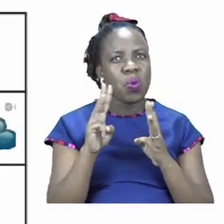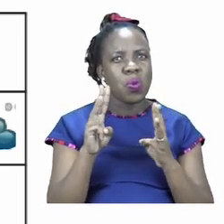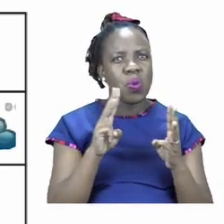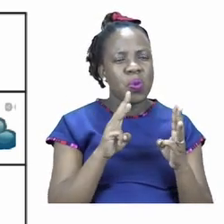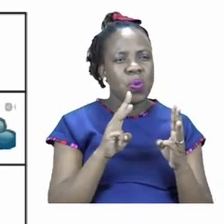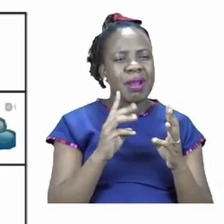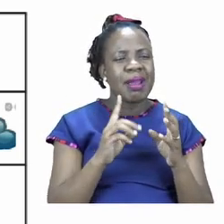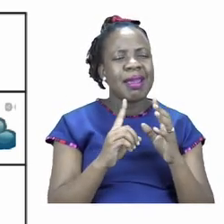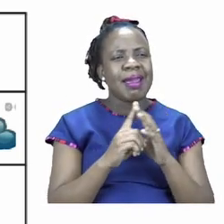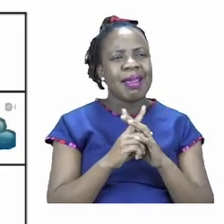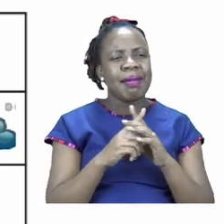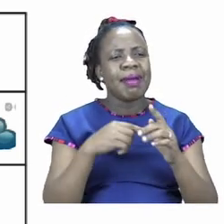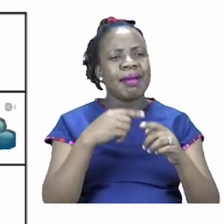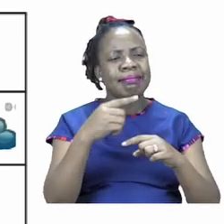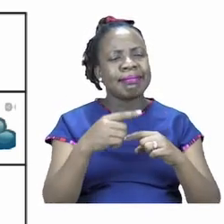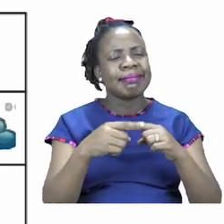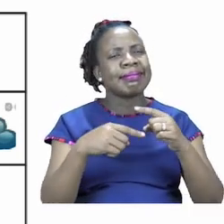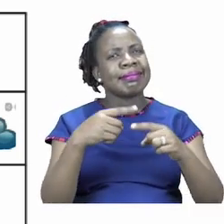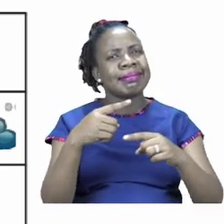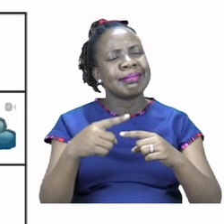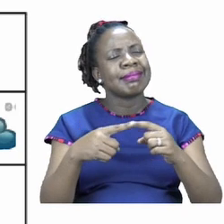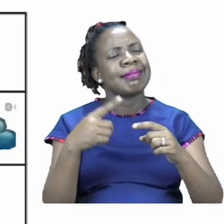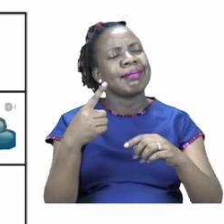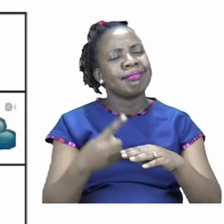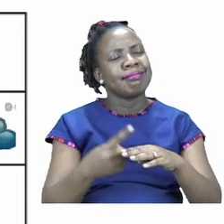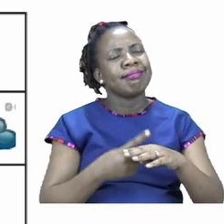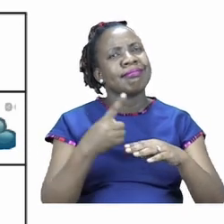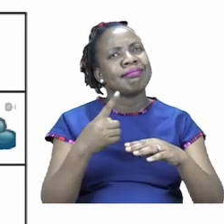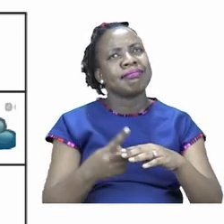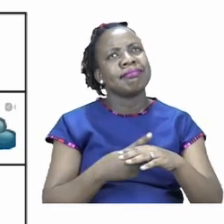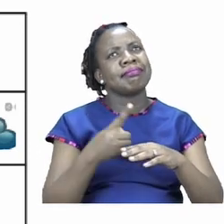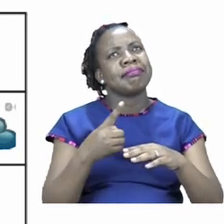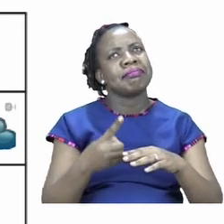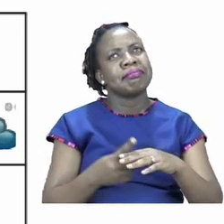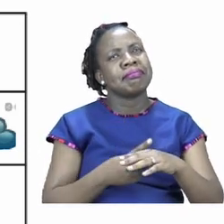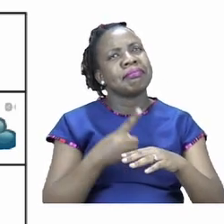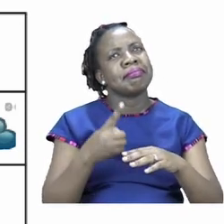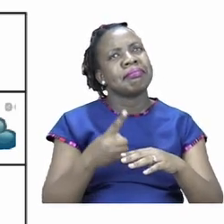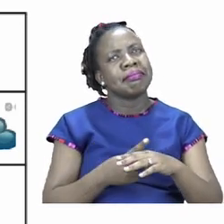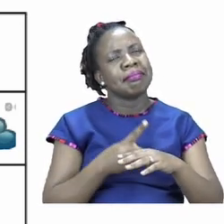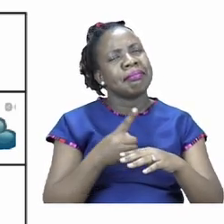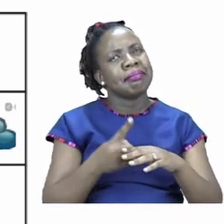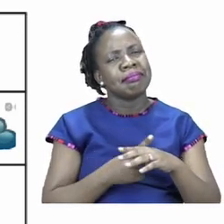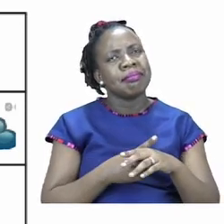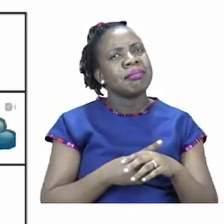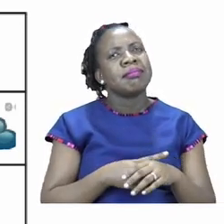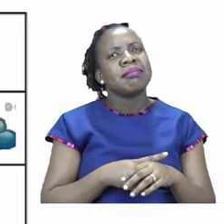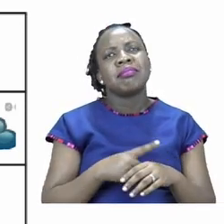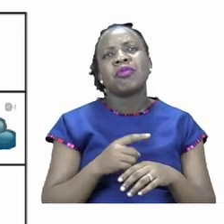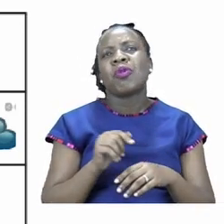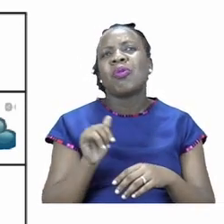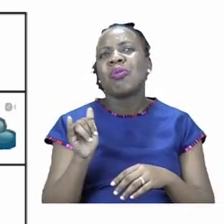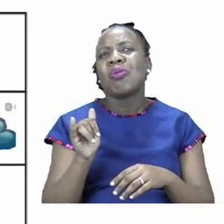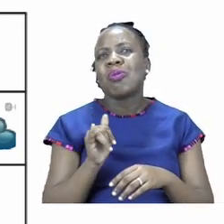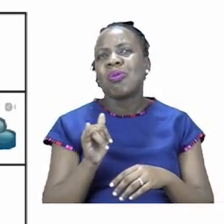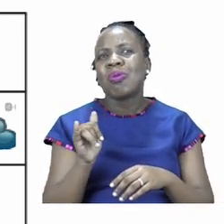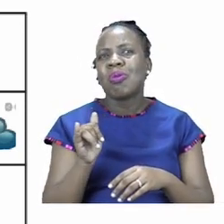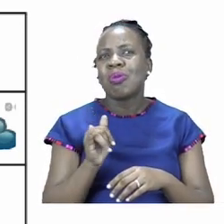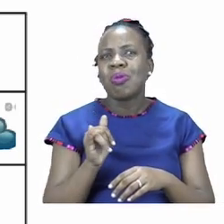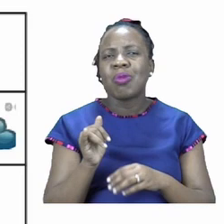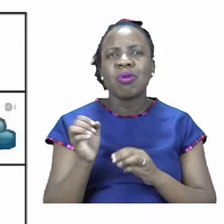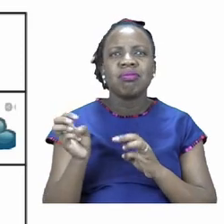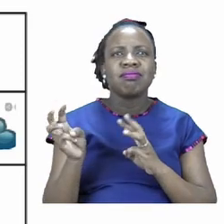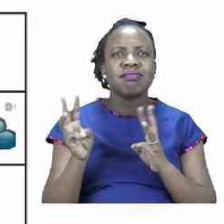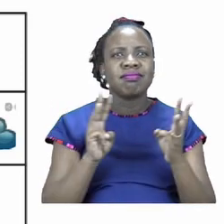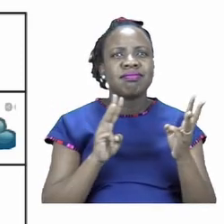means often or always. Now, if we take a look at the graph, we can see our answer. But let's